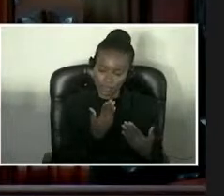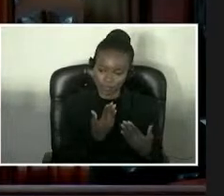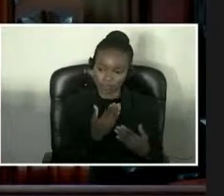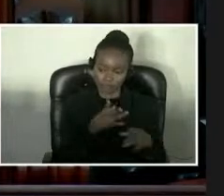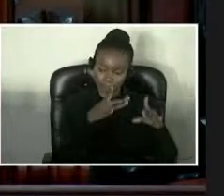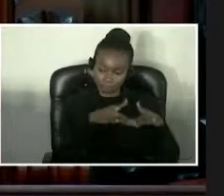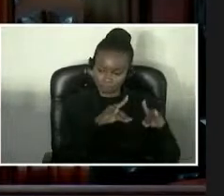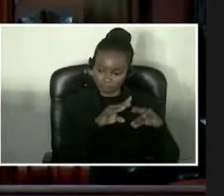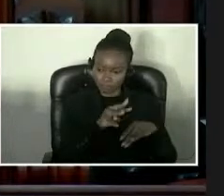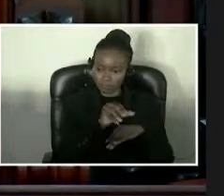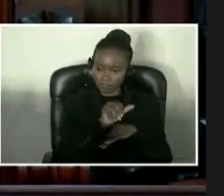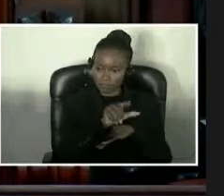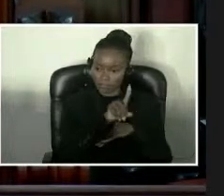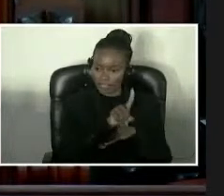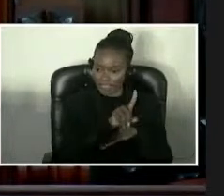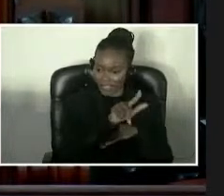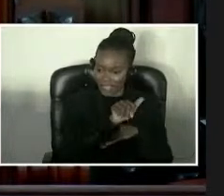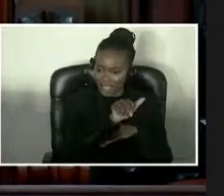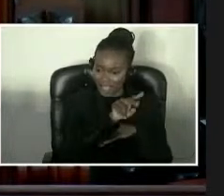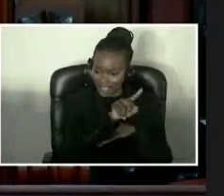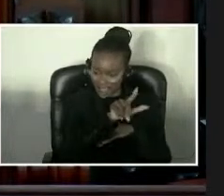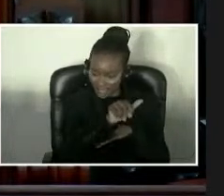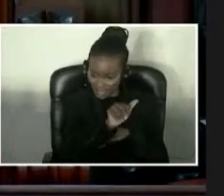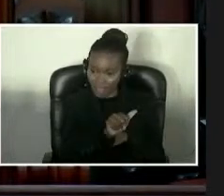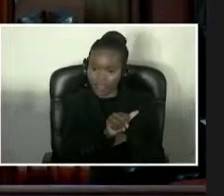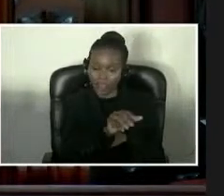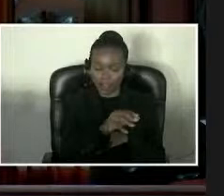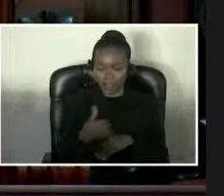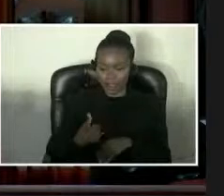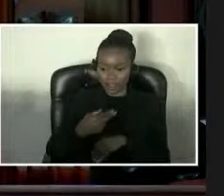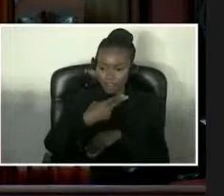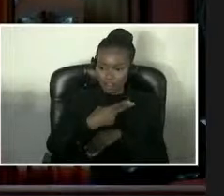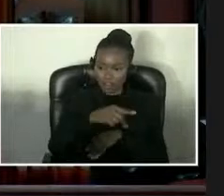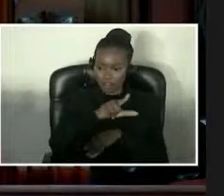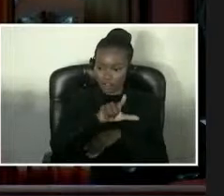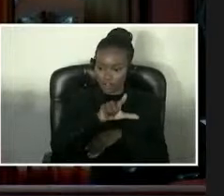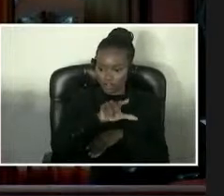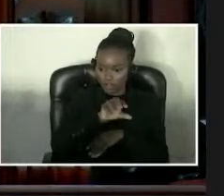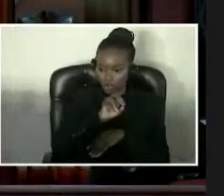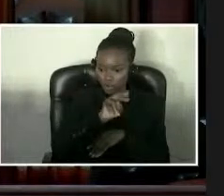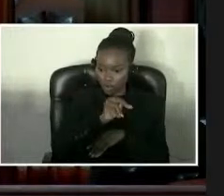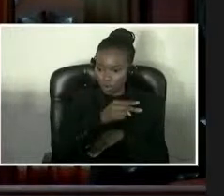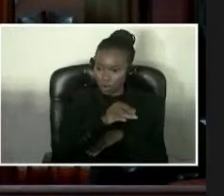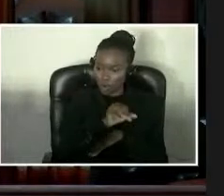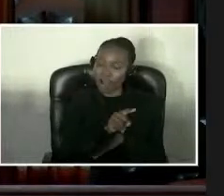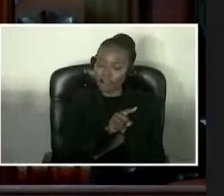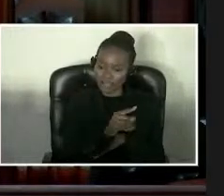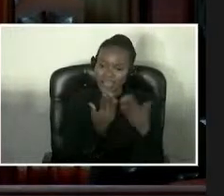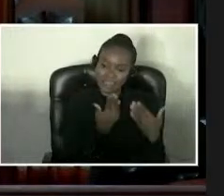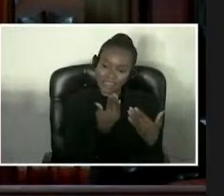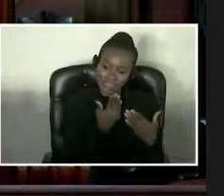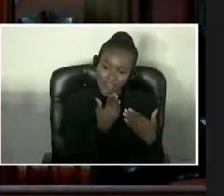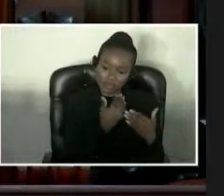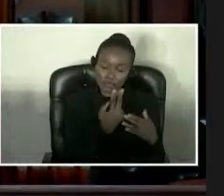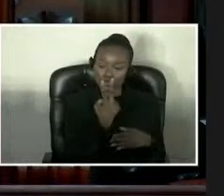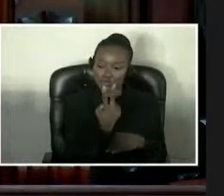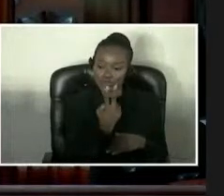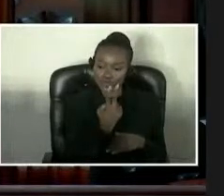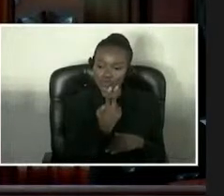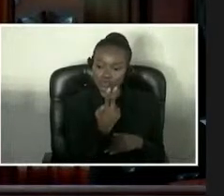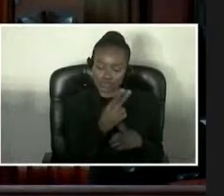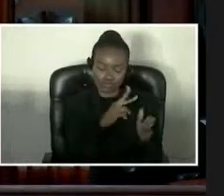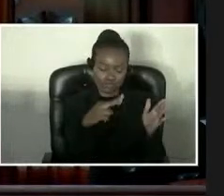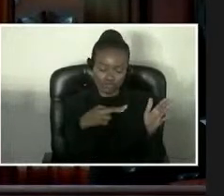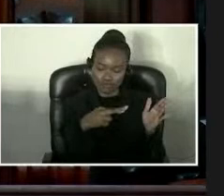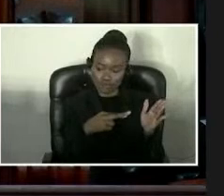and let us just first things the role that has been played by two doctors a medical practitioner must be compassionate it